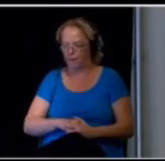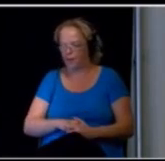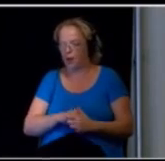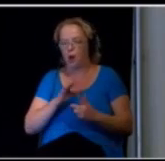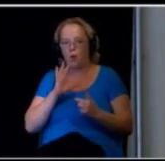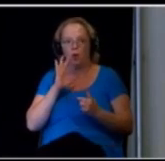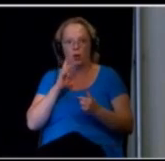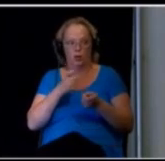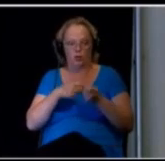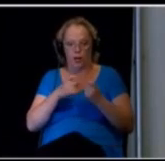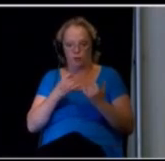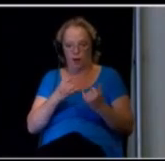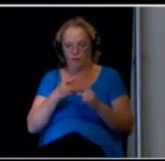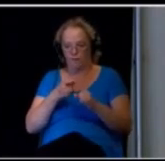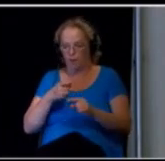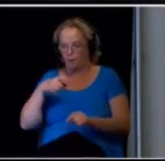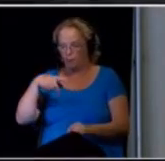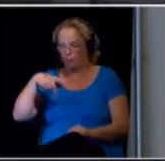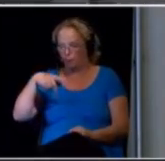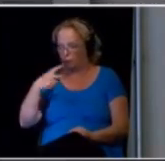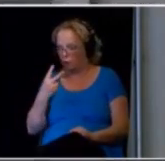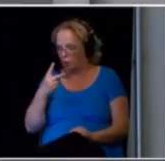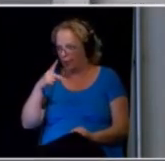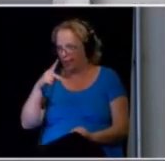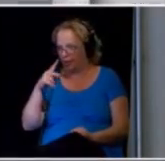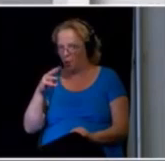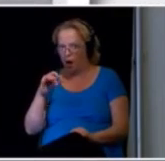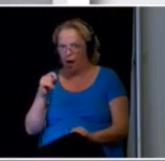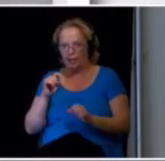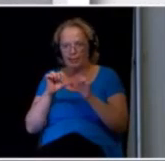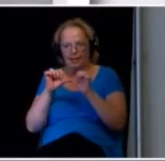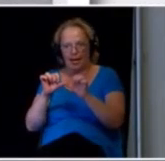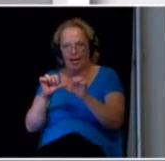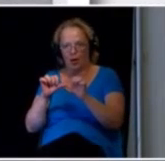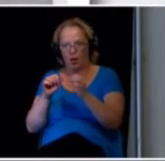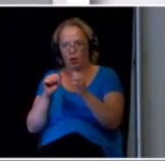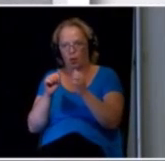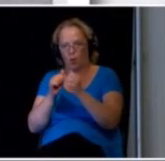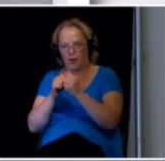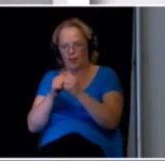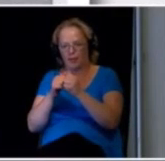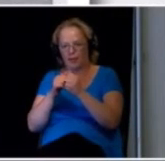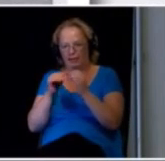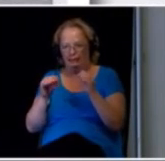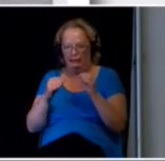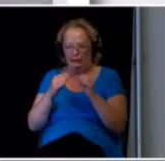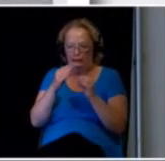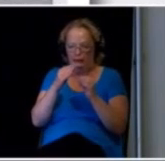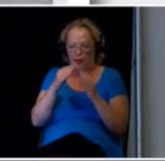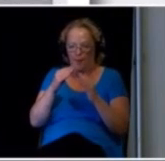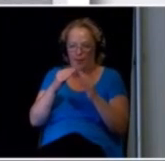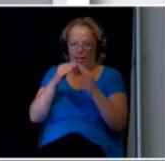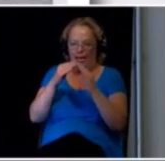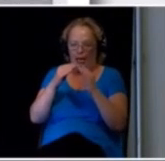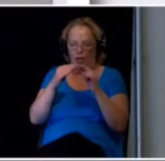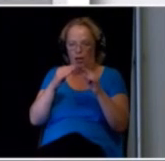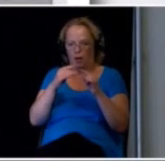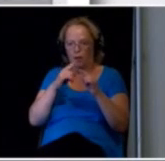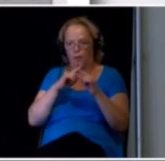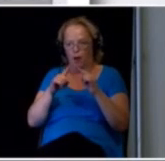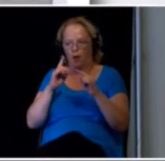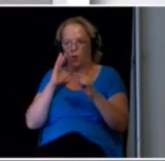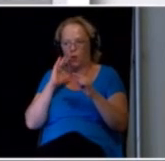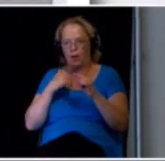from having a 2 kilowatt steady, 3.3 kilowatt peak to a 7 kilowatt power, 5 kilowatt